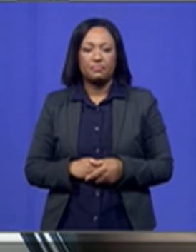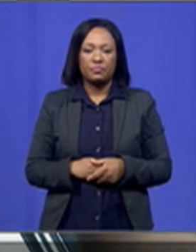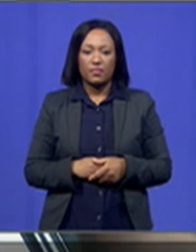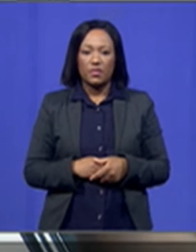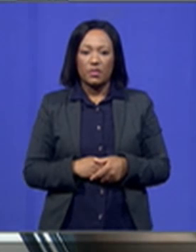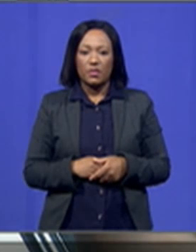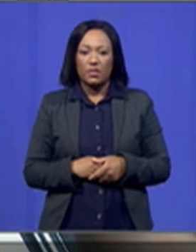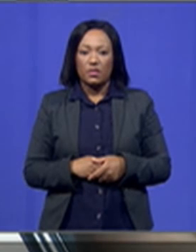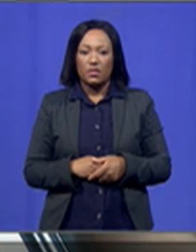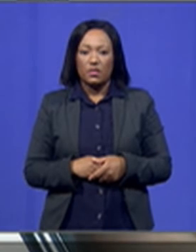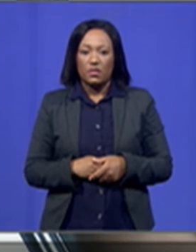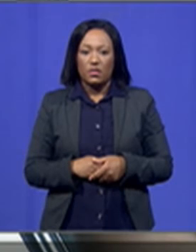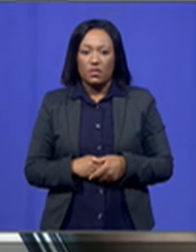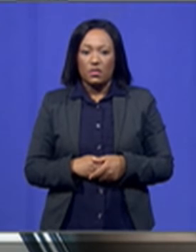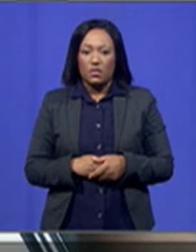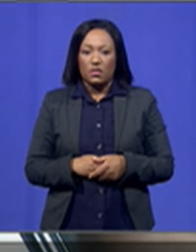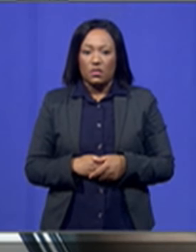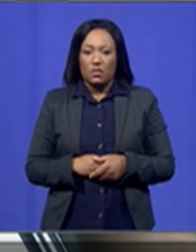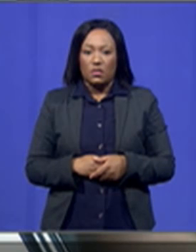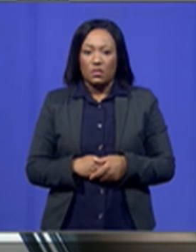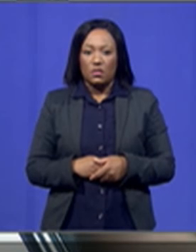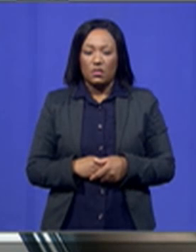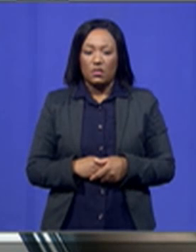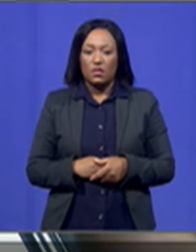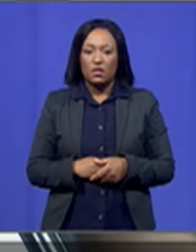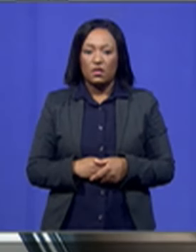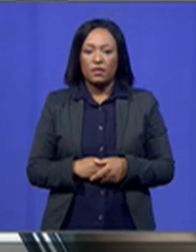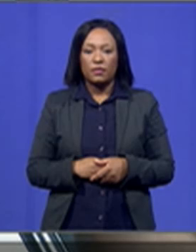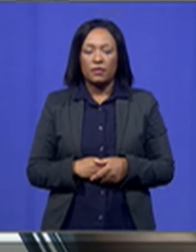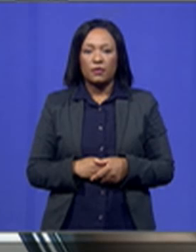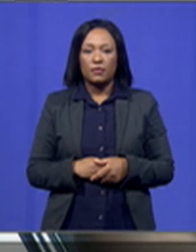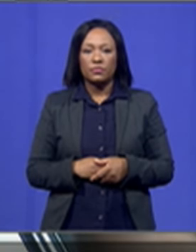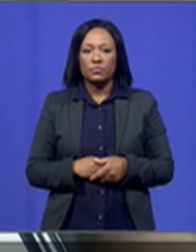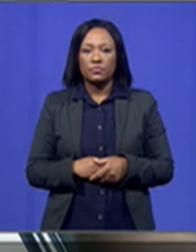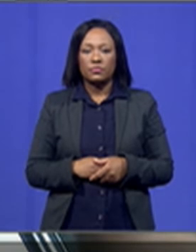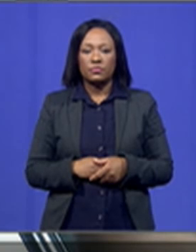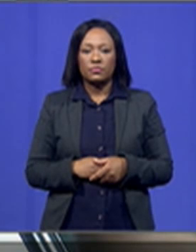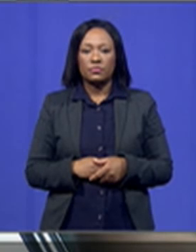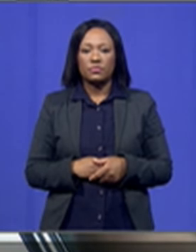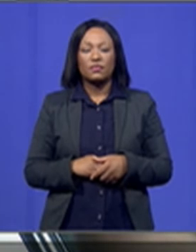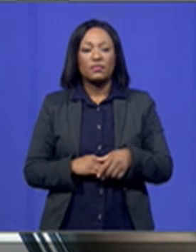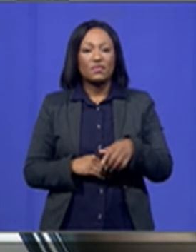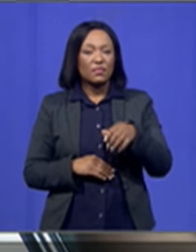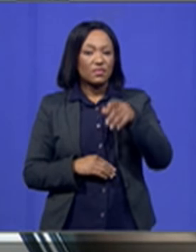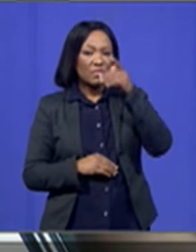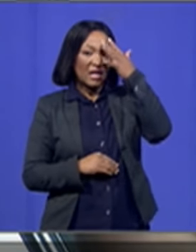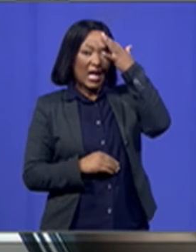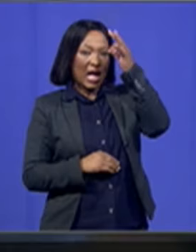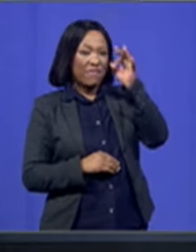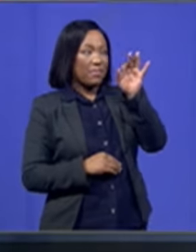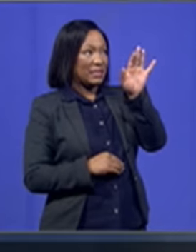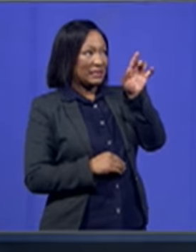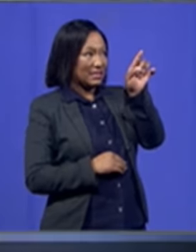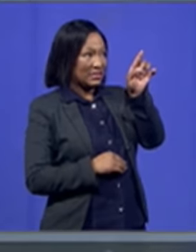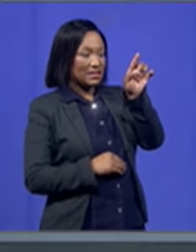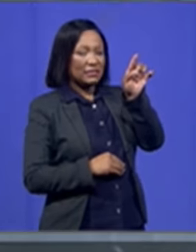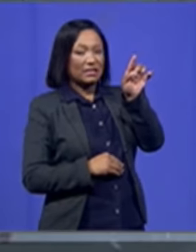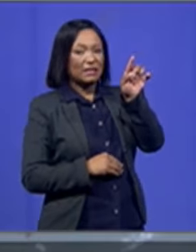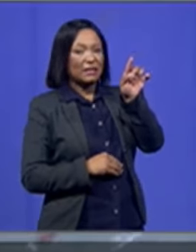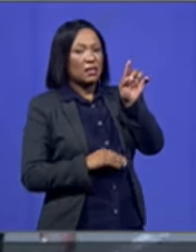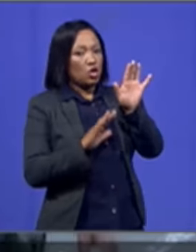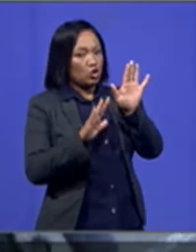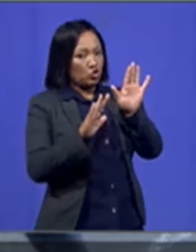We call upon the government to stop granting and the processing of all refugee applications